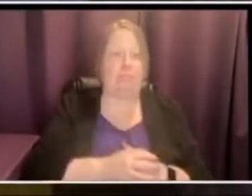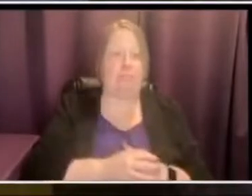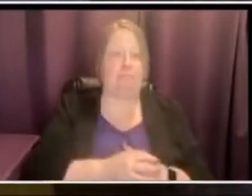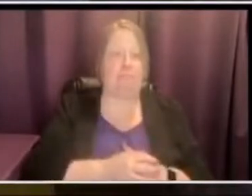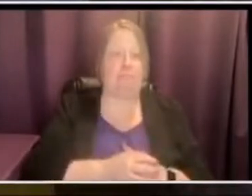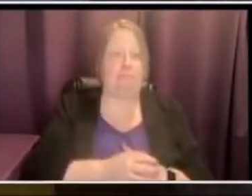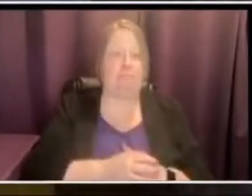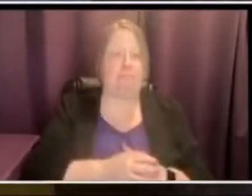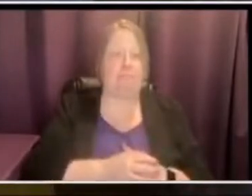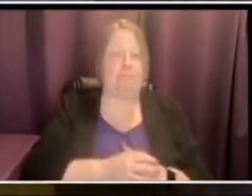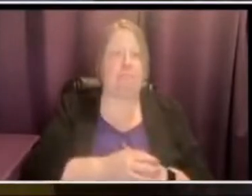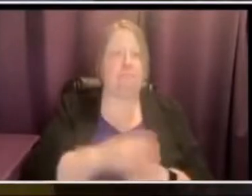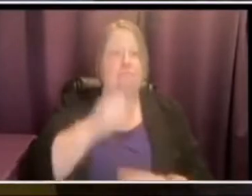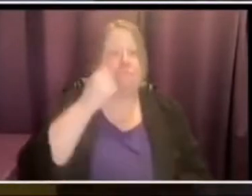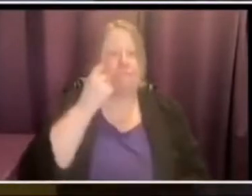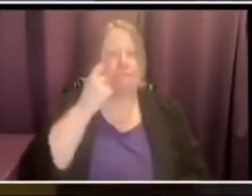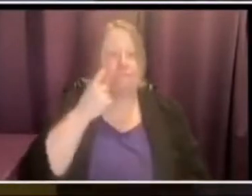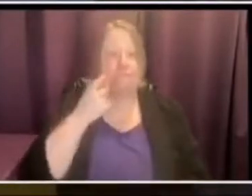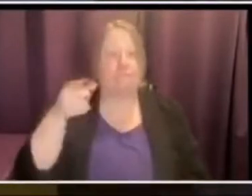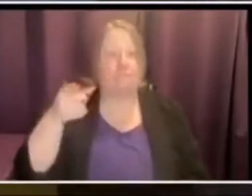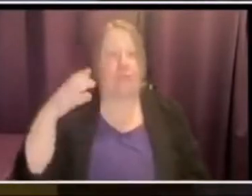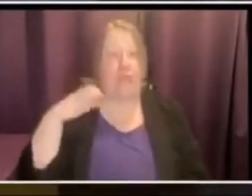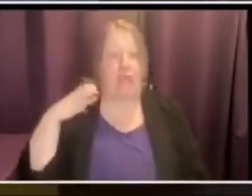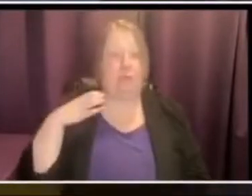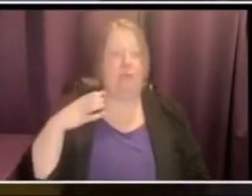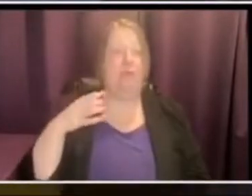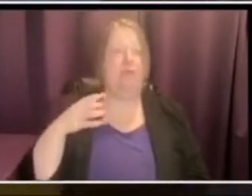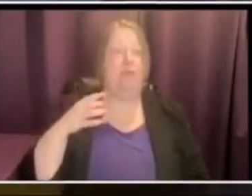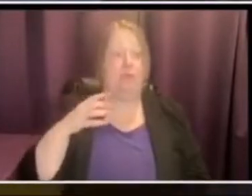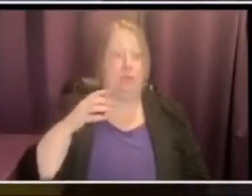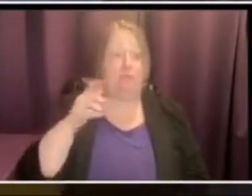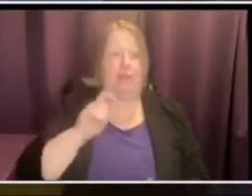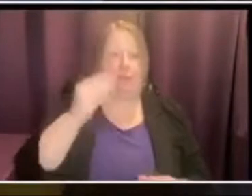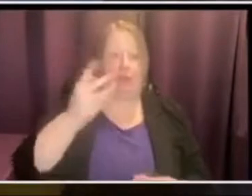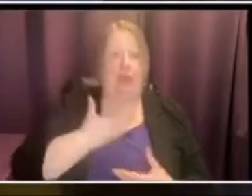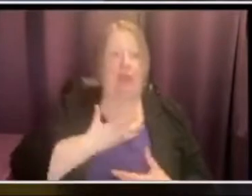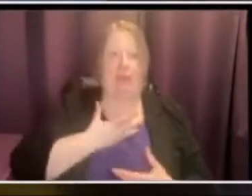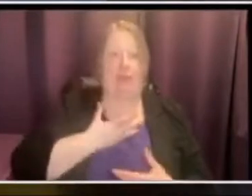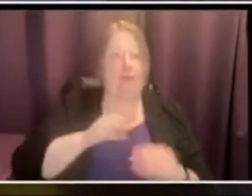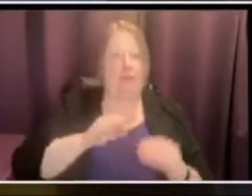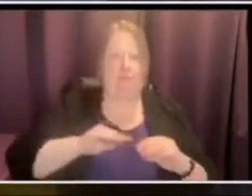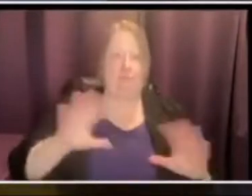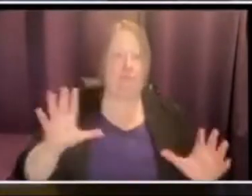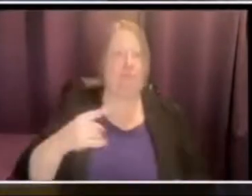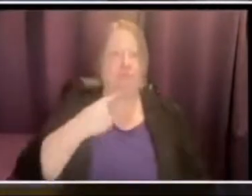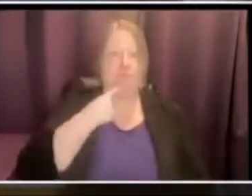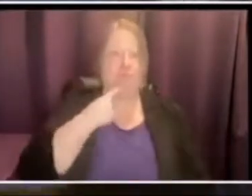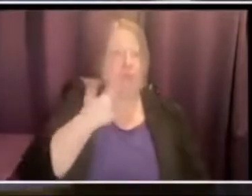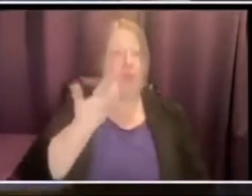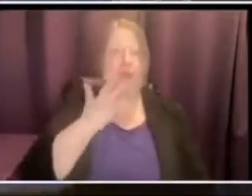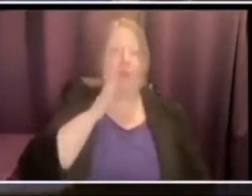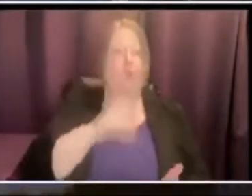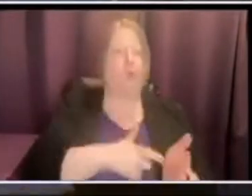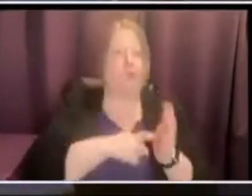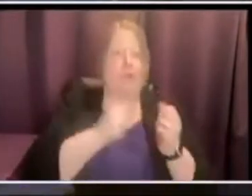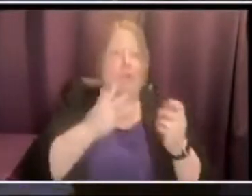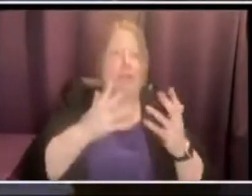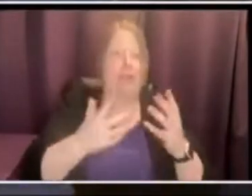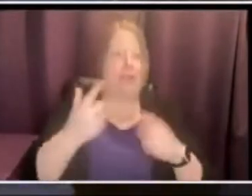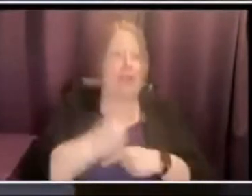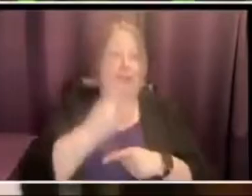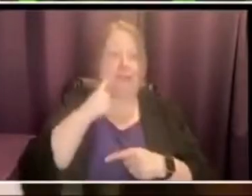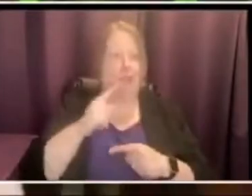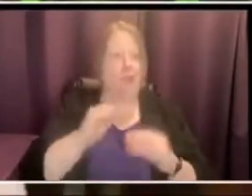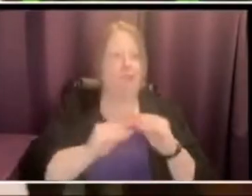at the Capitol. What we are being told very directly is it's going to take days for the Capitol to be okay